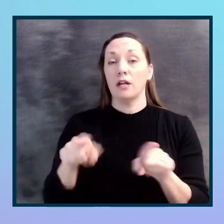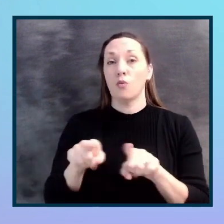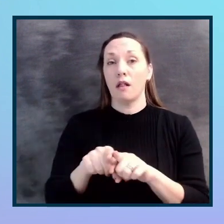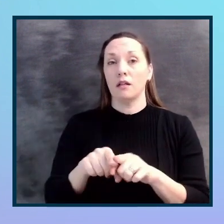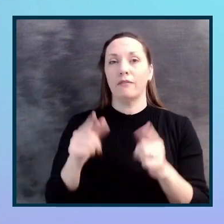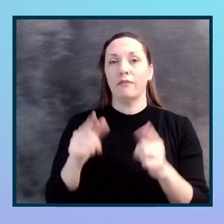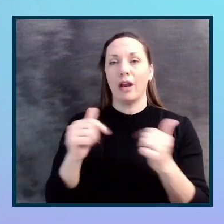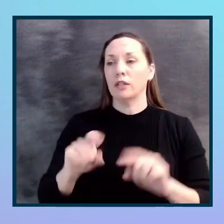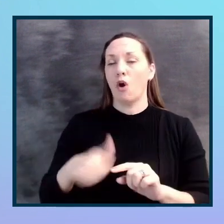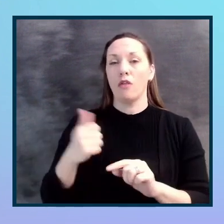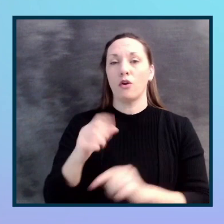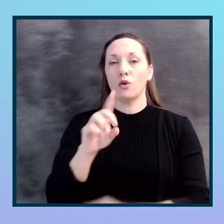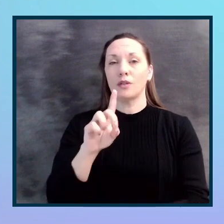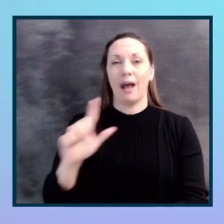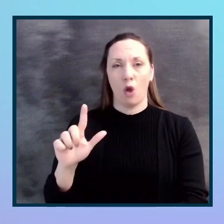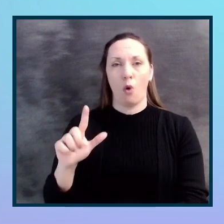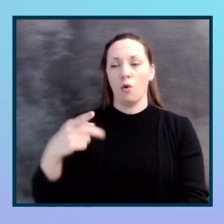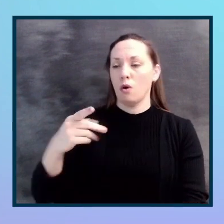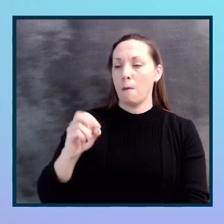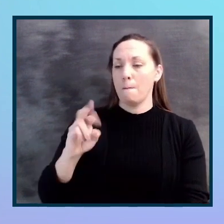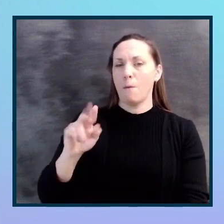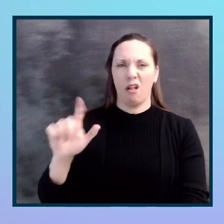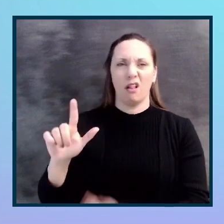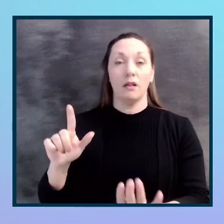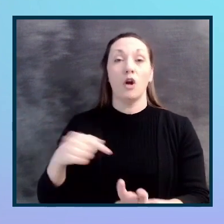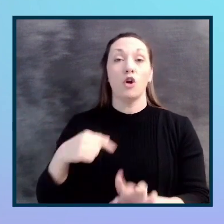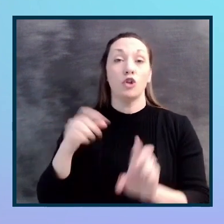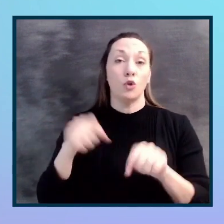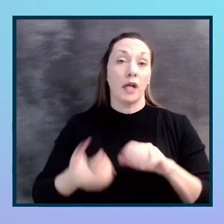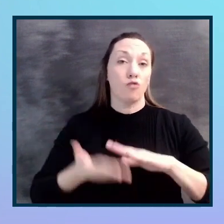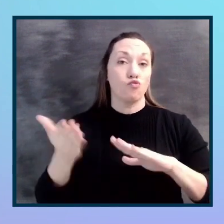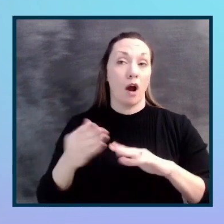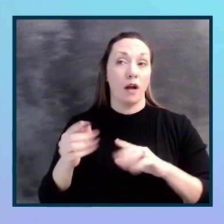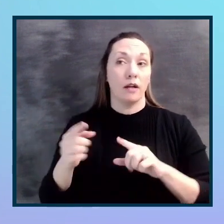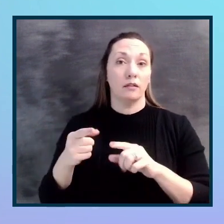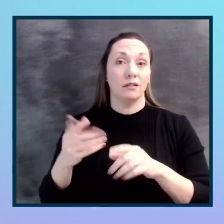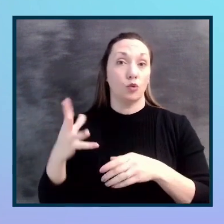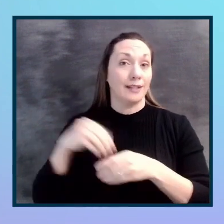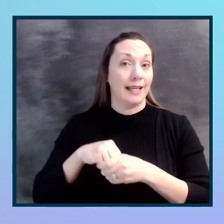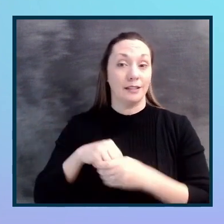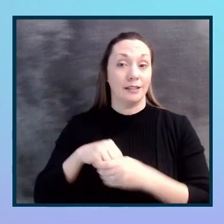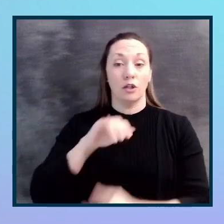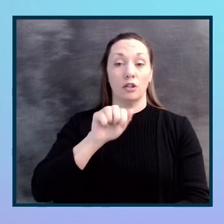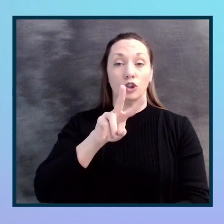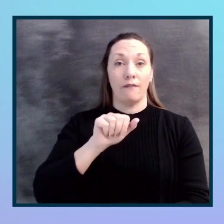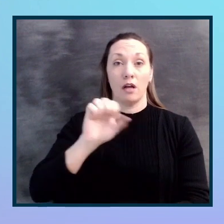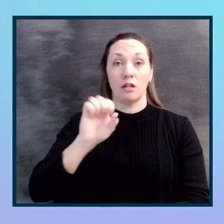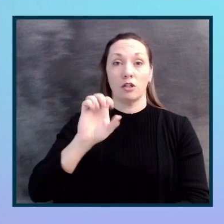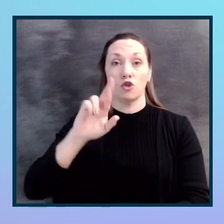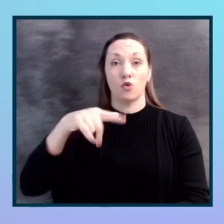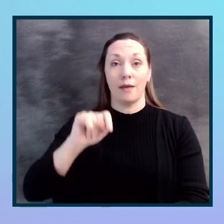other download portals. You can run it directly in JavaScript on a web